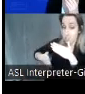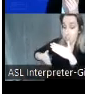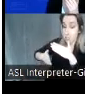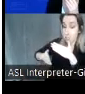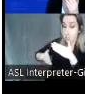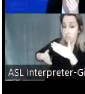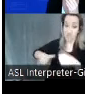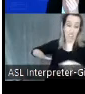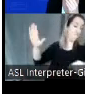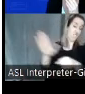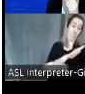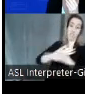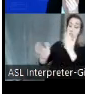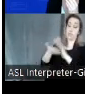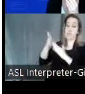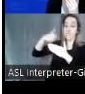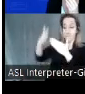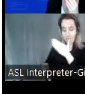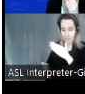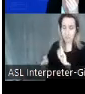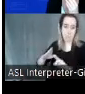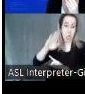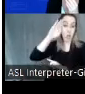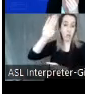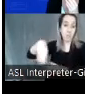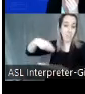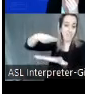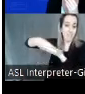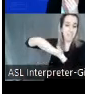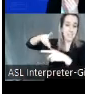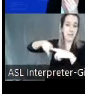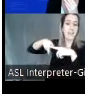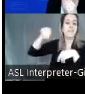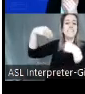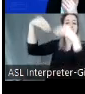fully, given that funding is dependent on selling air rights